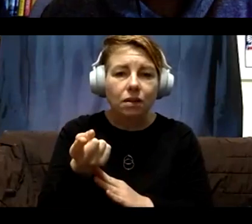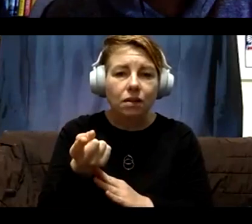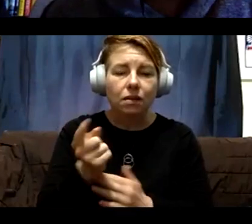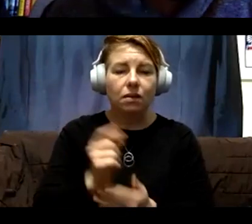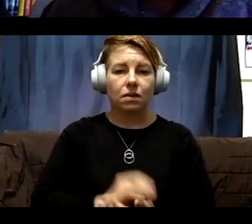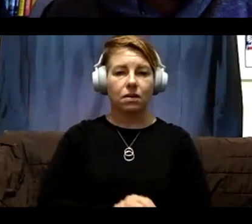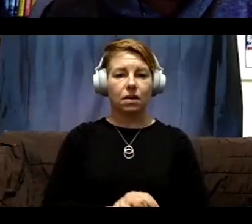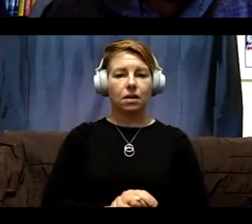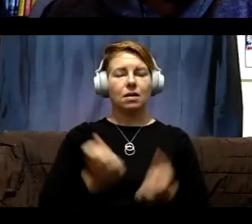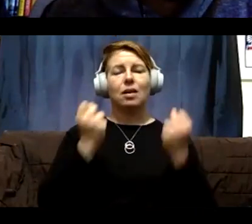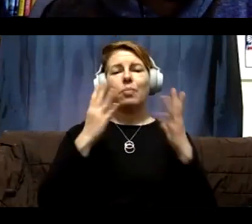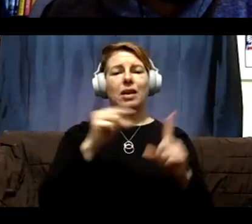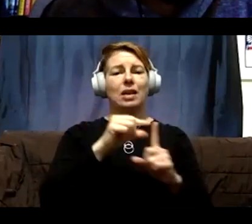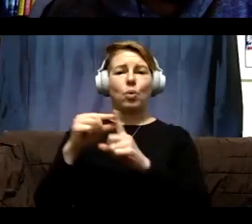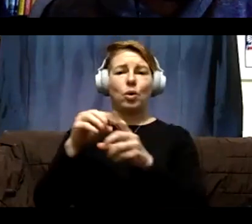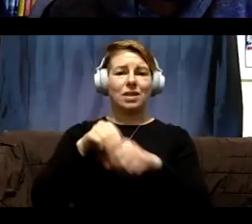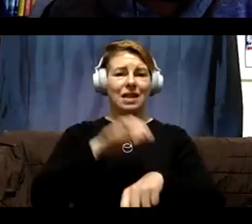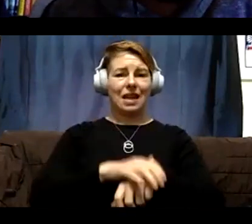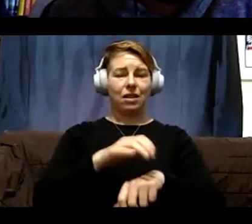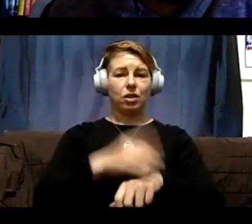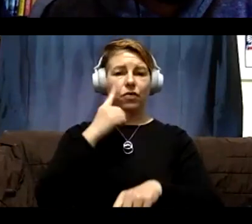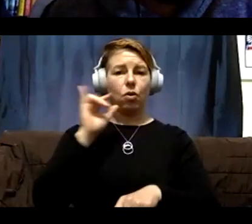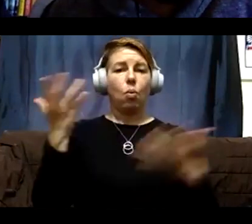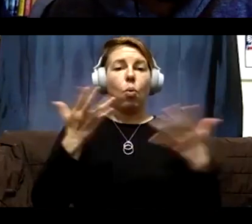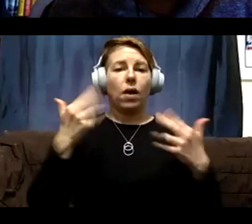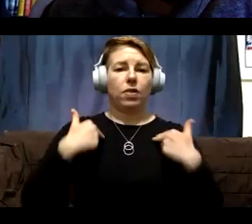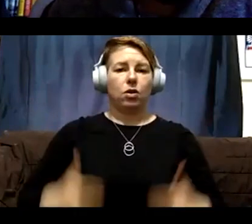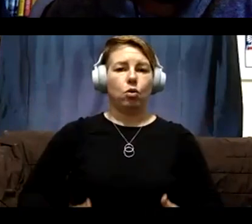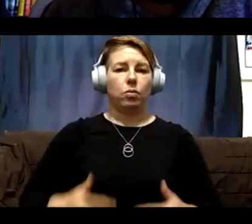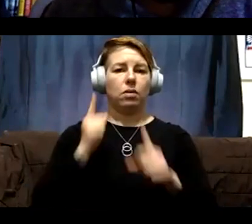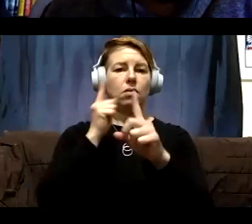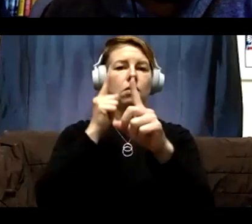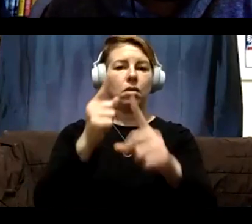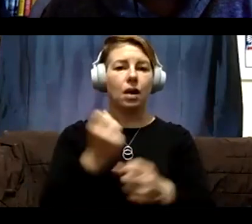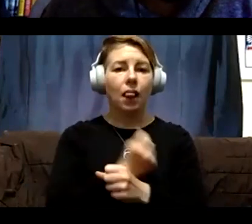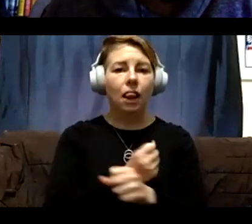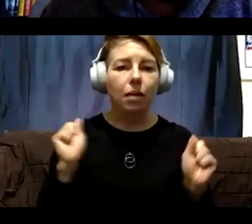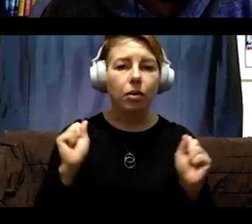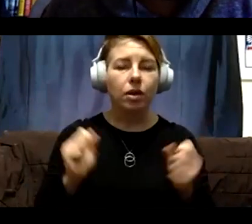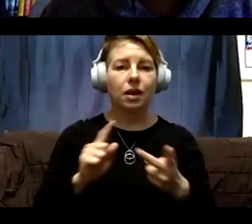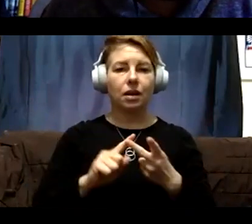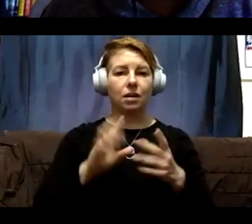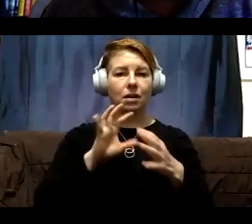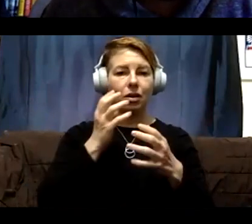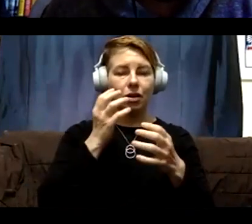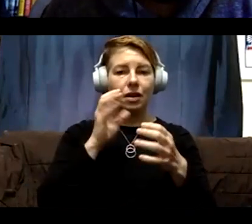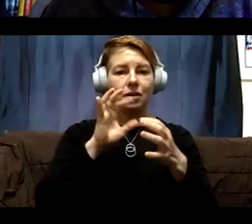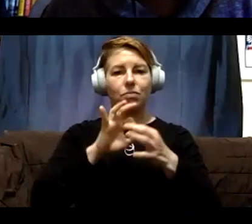There are many words in English for what that human being quests for. Liberty, emancipation,